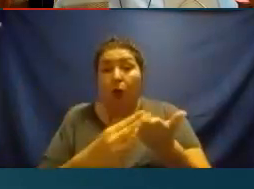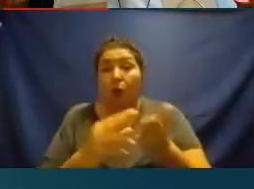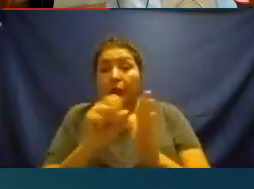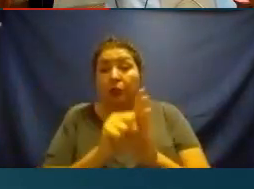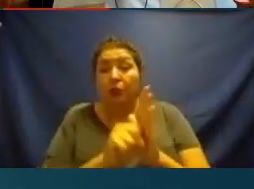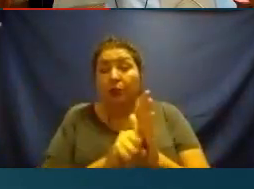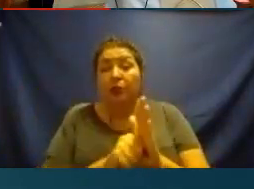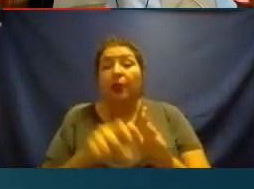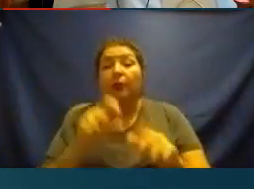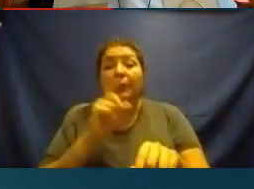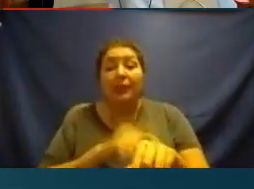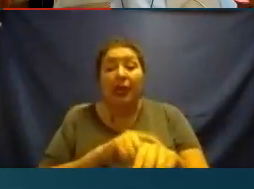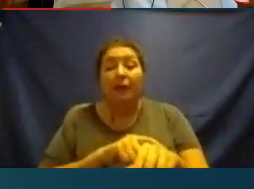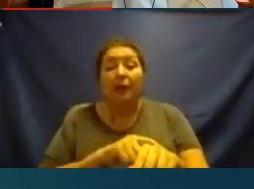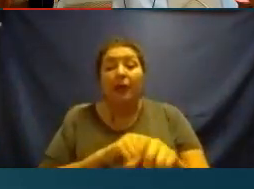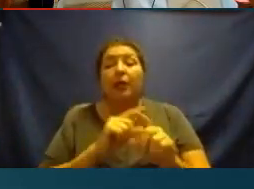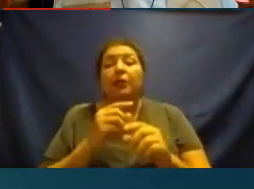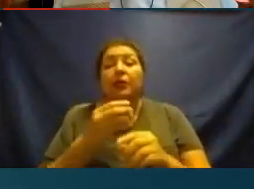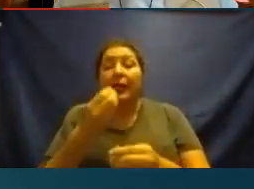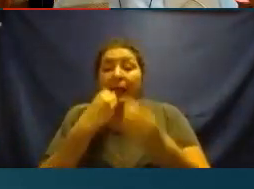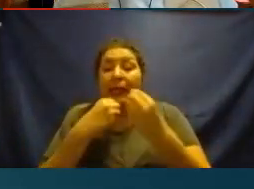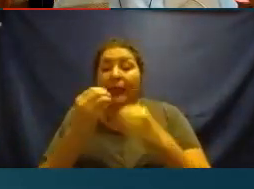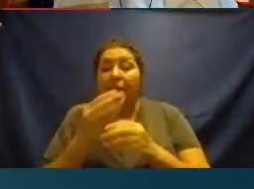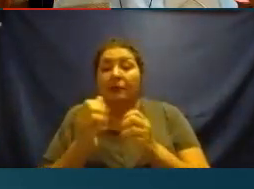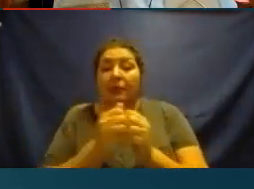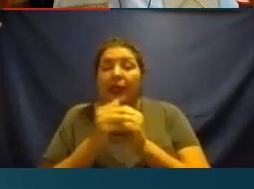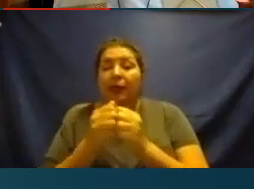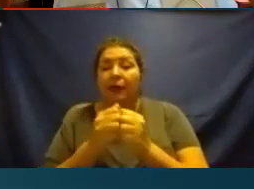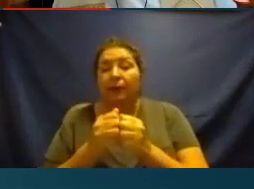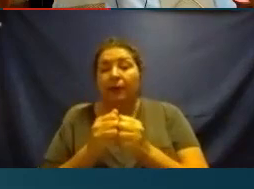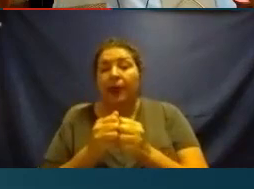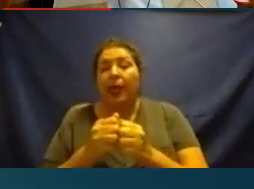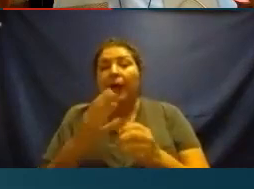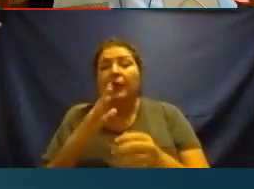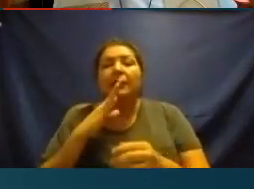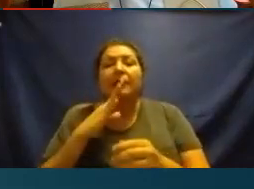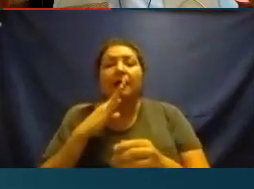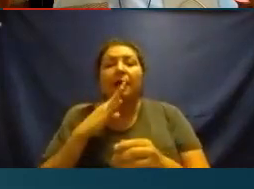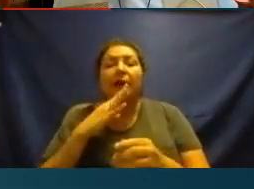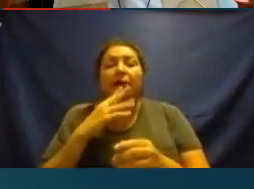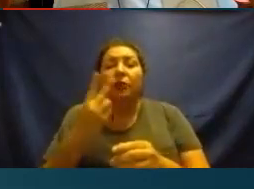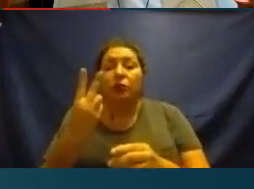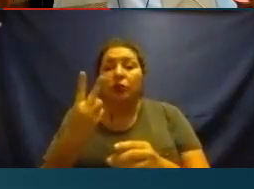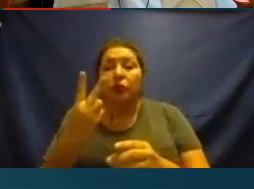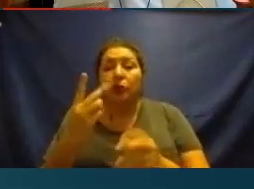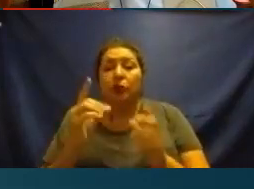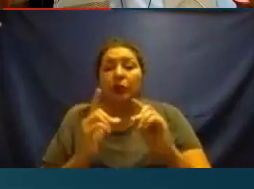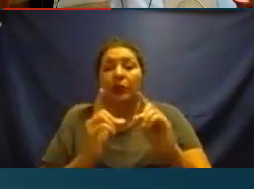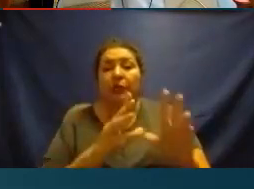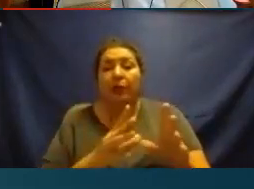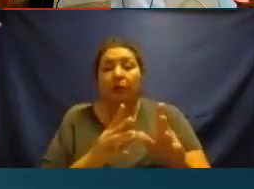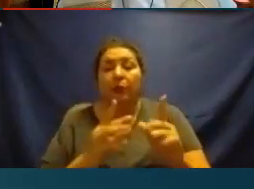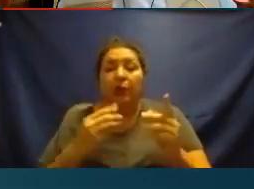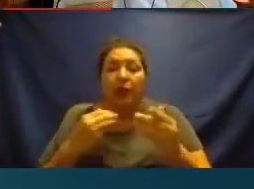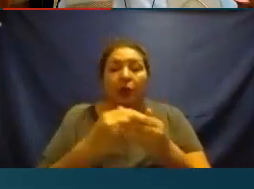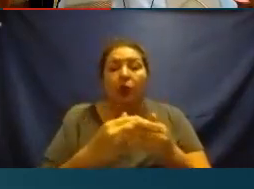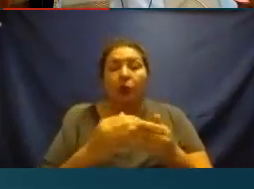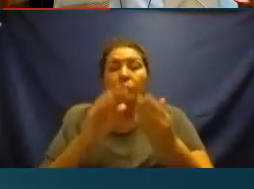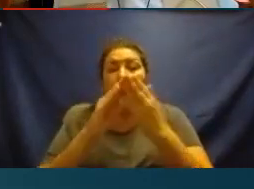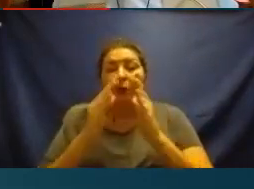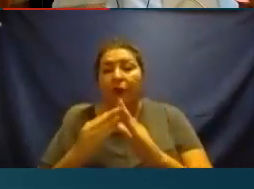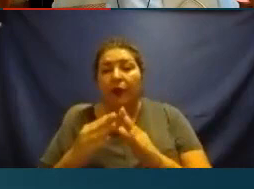for them to share a meal. As they talked, the two disciples drew near to the village where they were going.